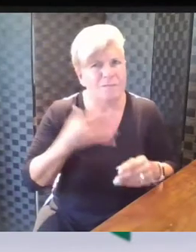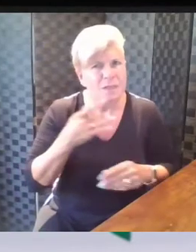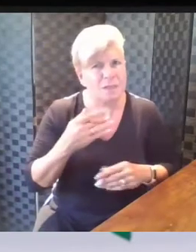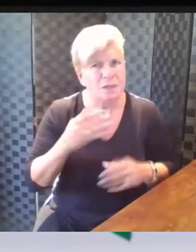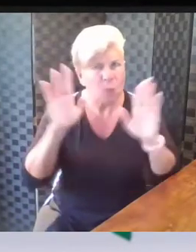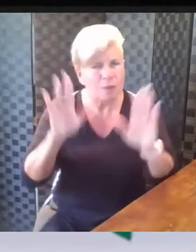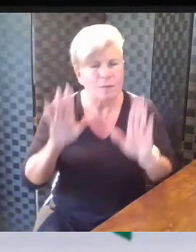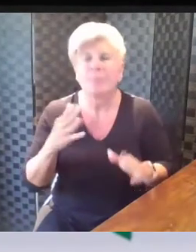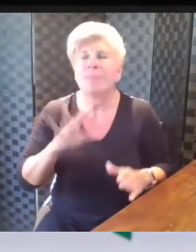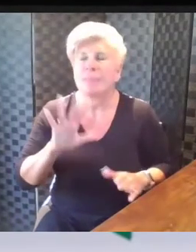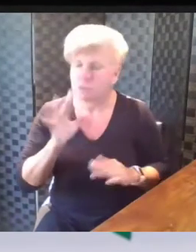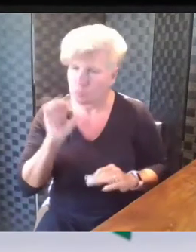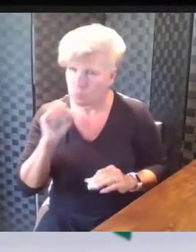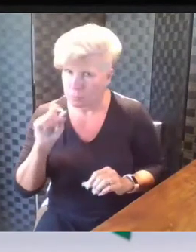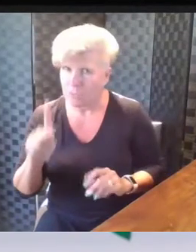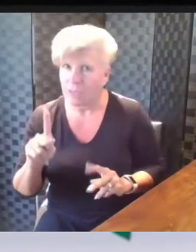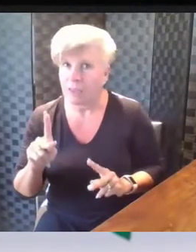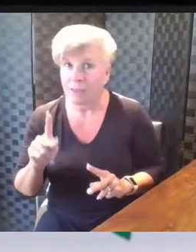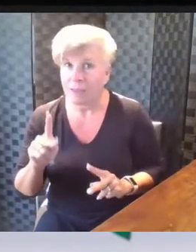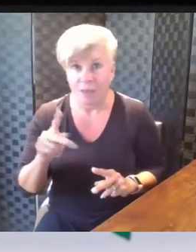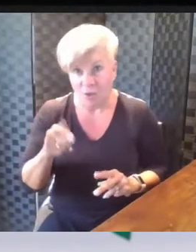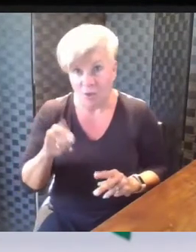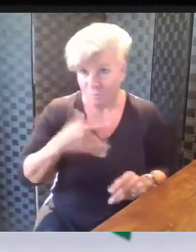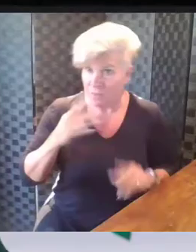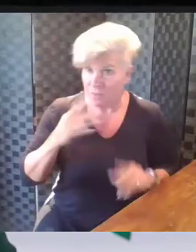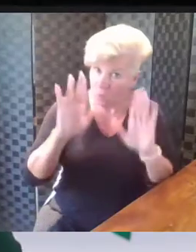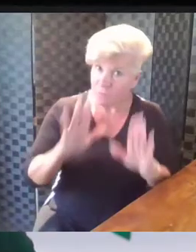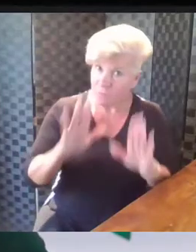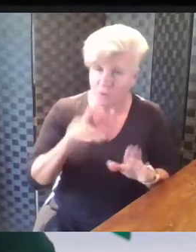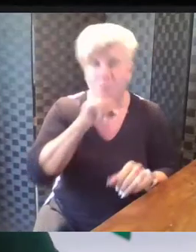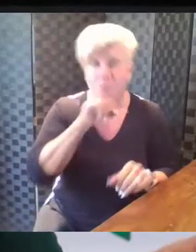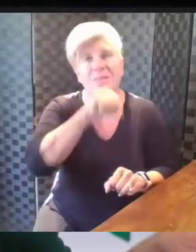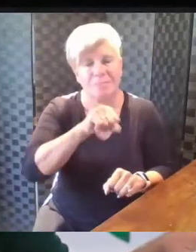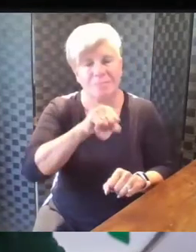okay. If you are feeling great, you're going to love this lesson. Okay?